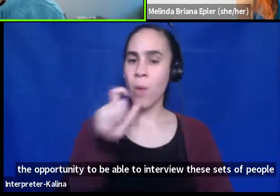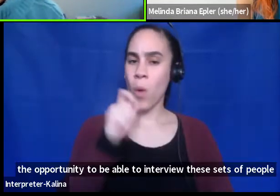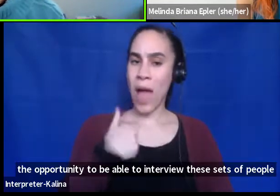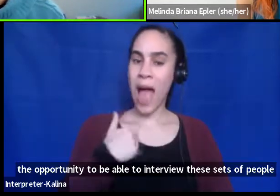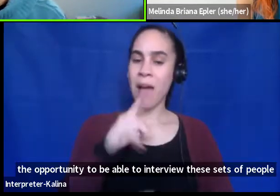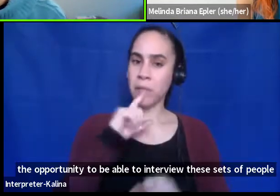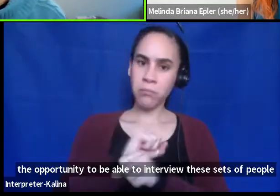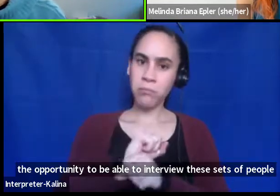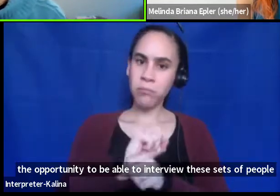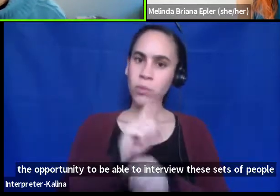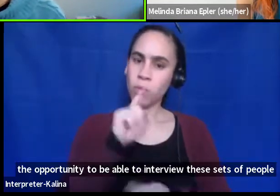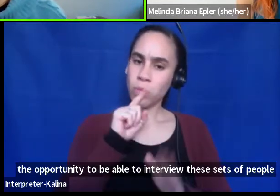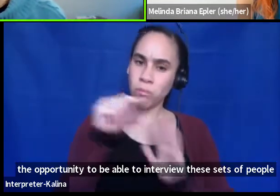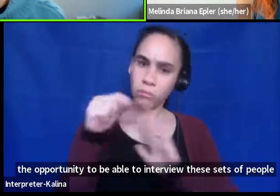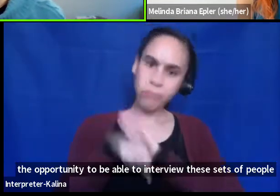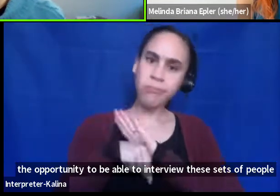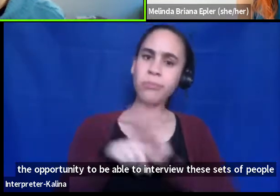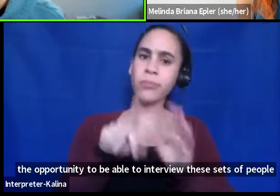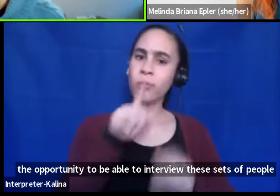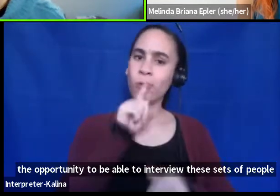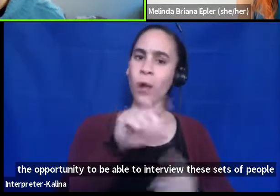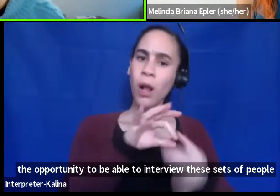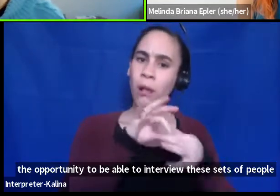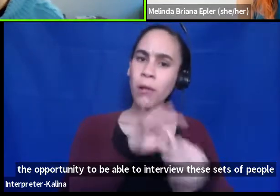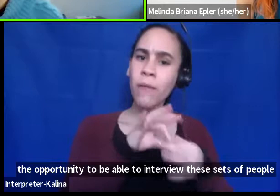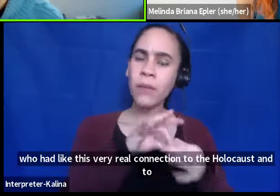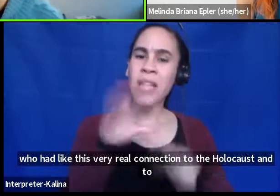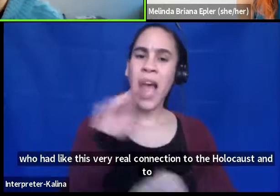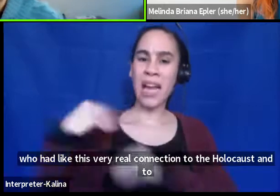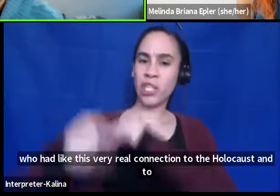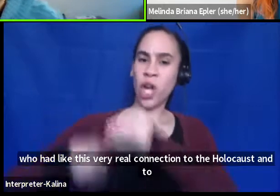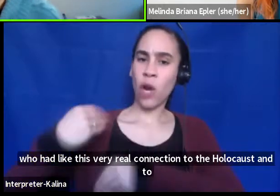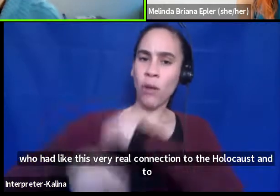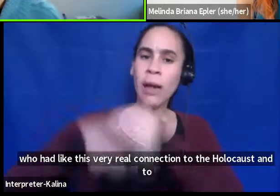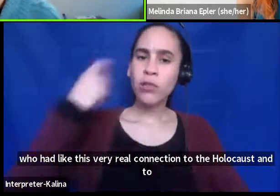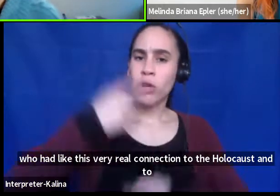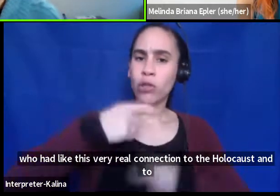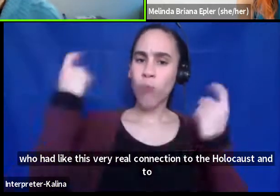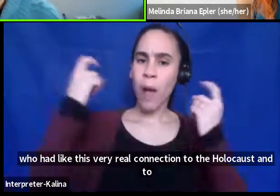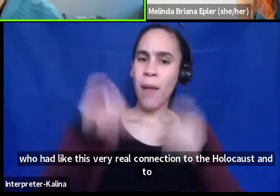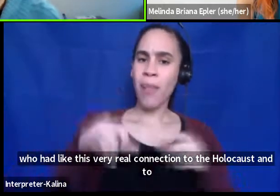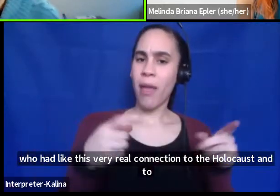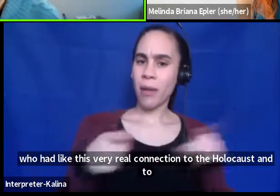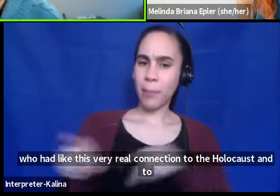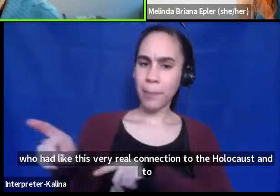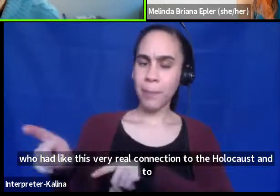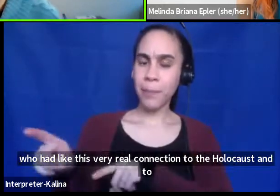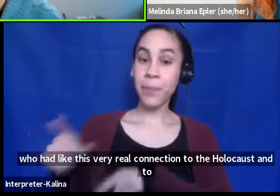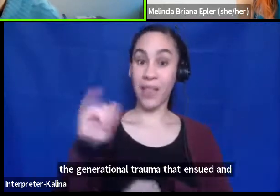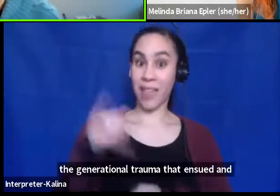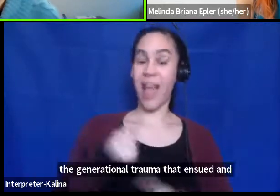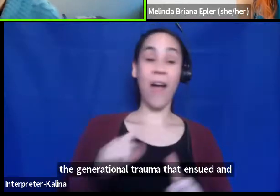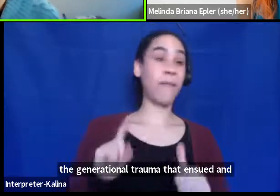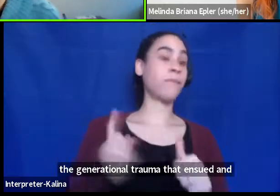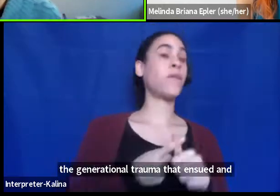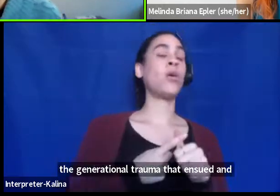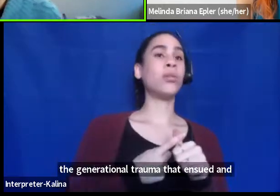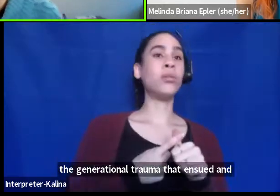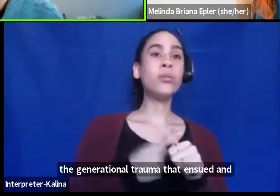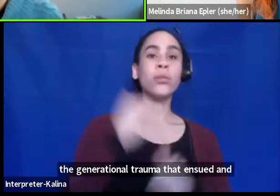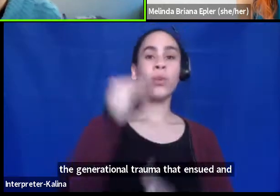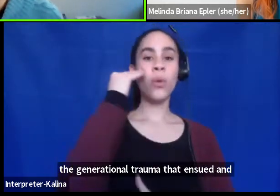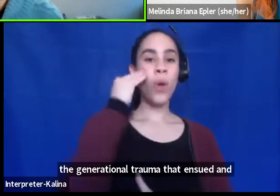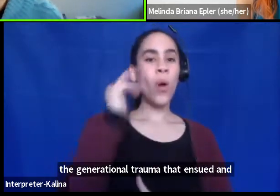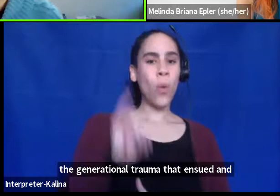the Holocaust and to the generational trauma that ensued. And that was when I first became aware that really the